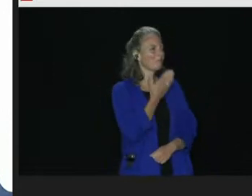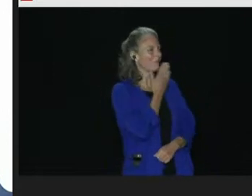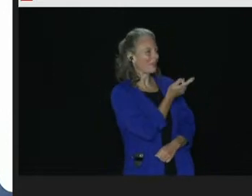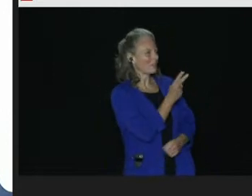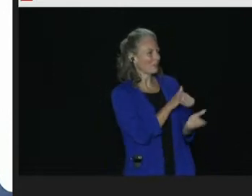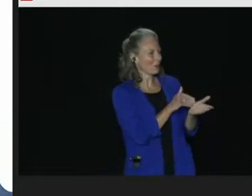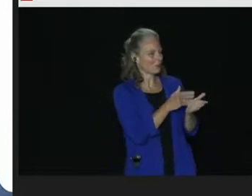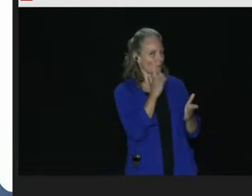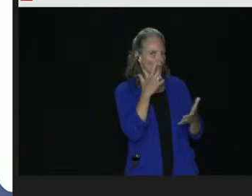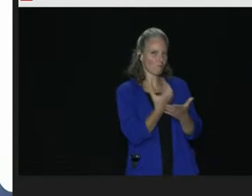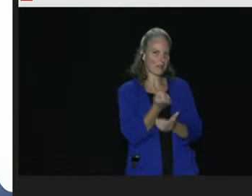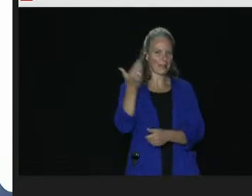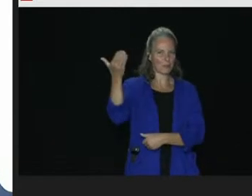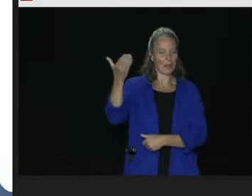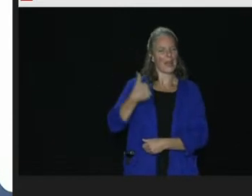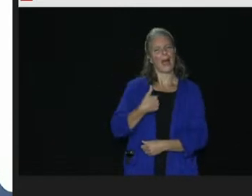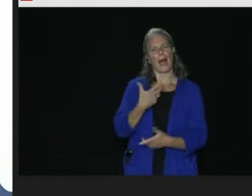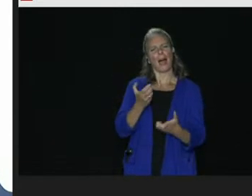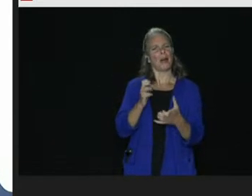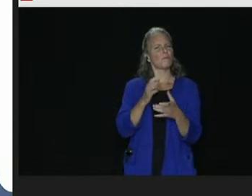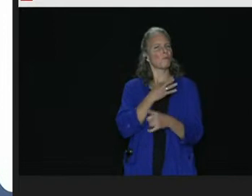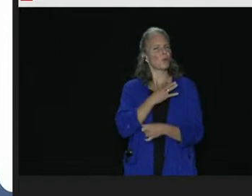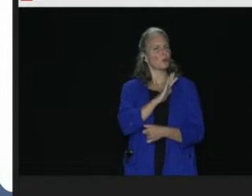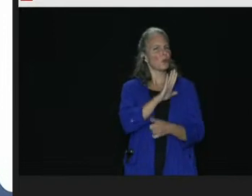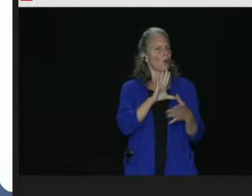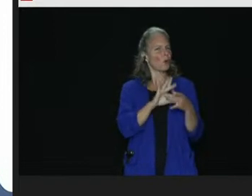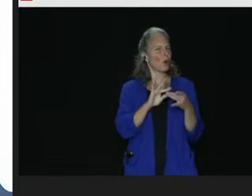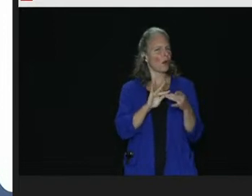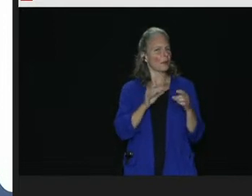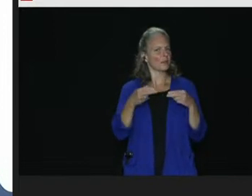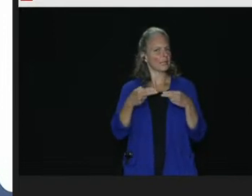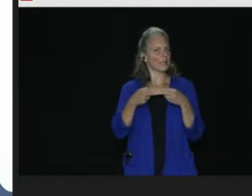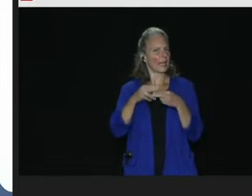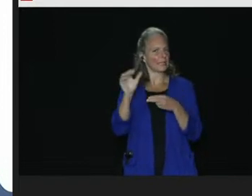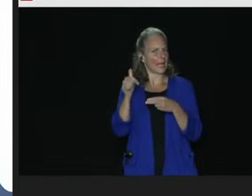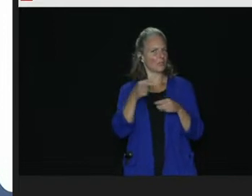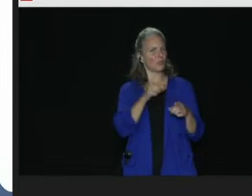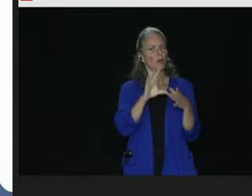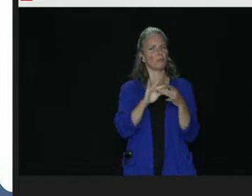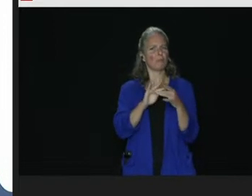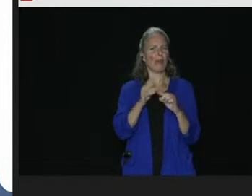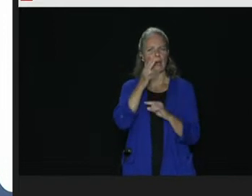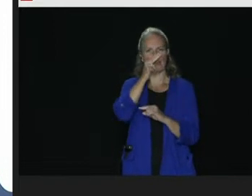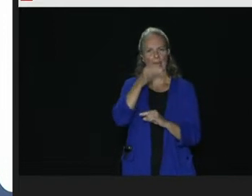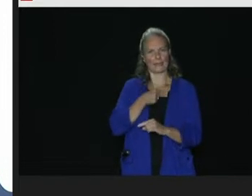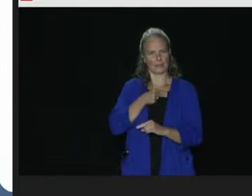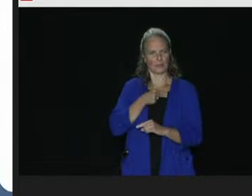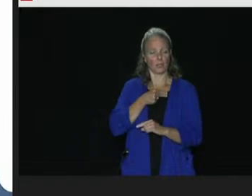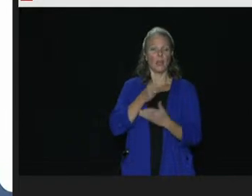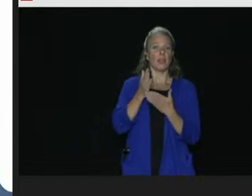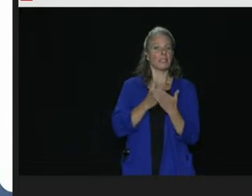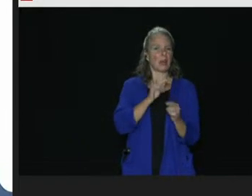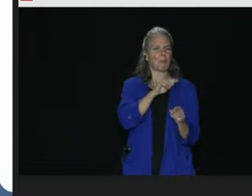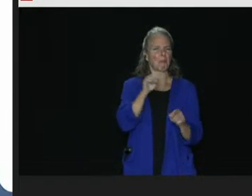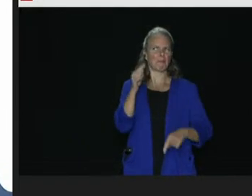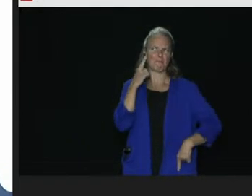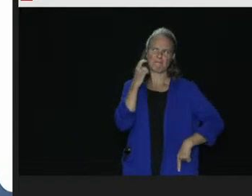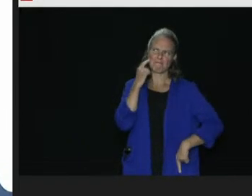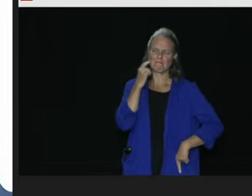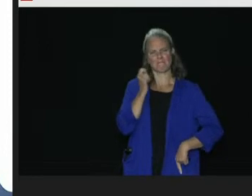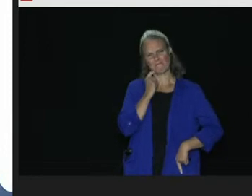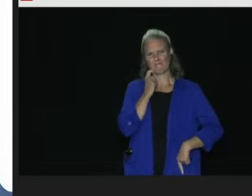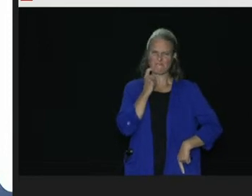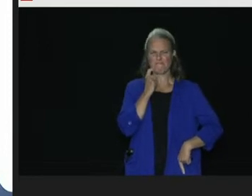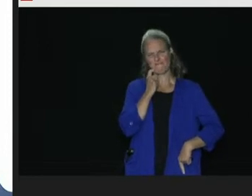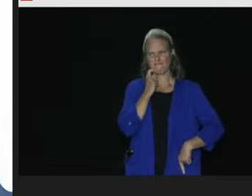you, you mentioned near the end on slide 10 about Thanksgiving. Some Canadians might, though, be scratching their heads and trying to make sense